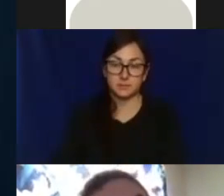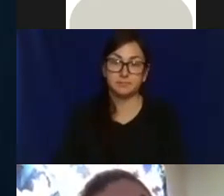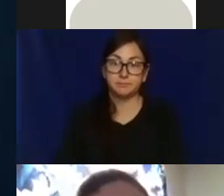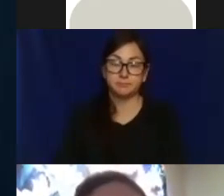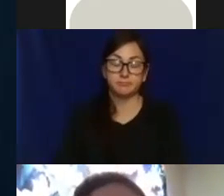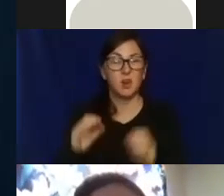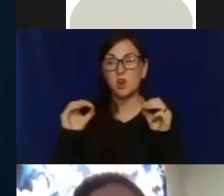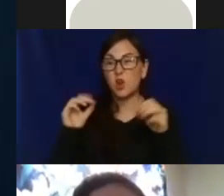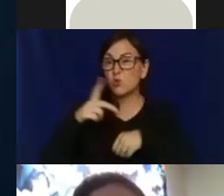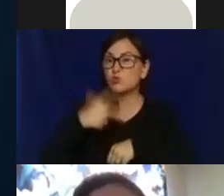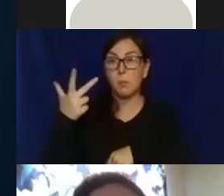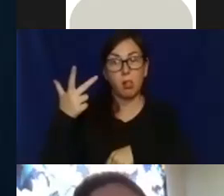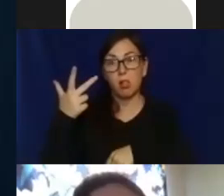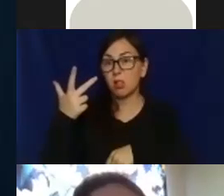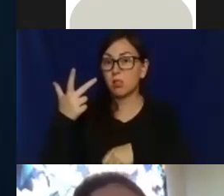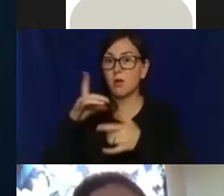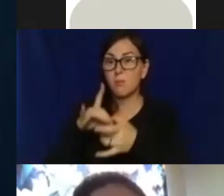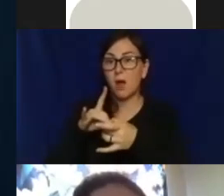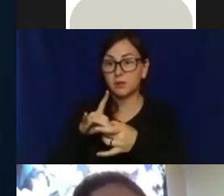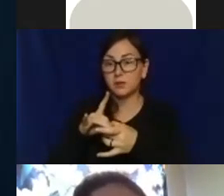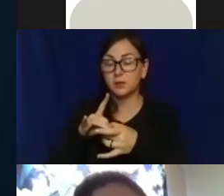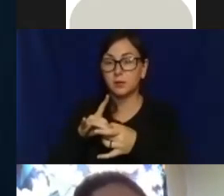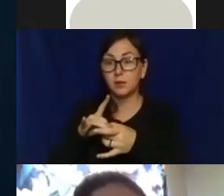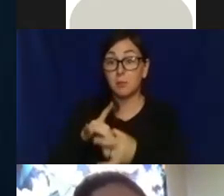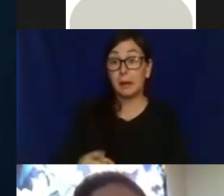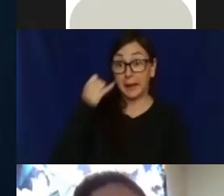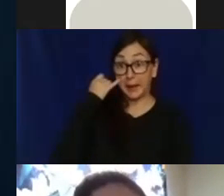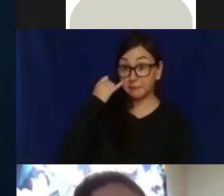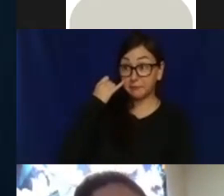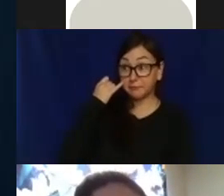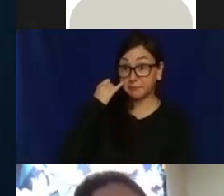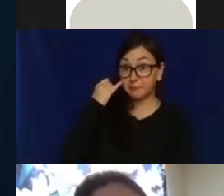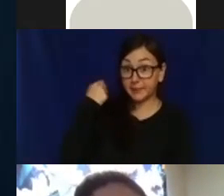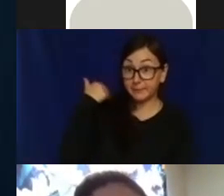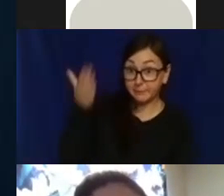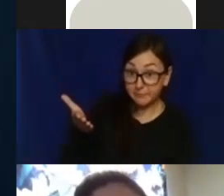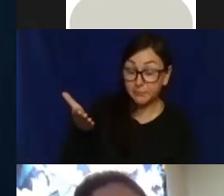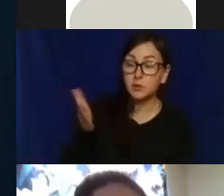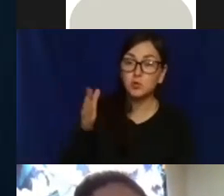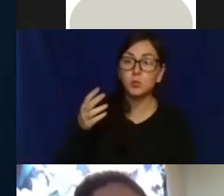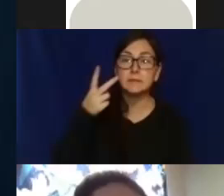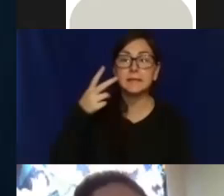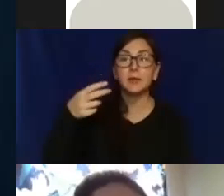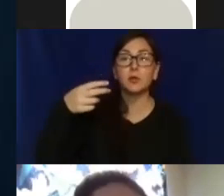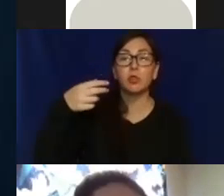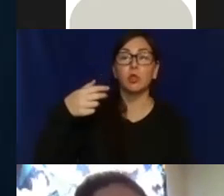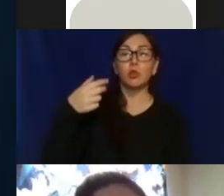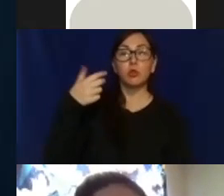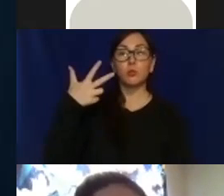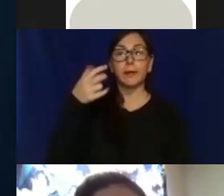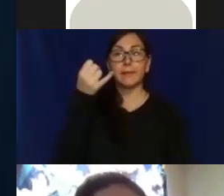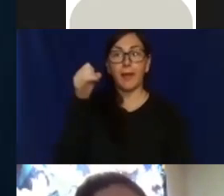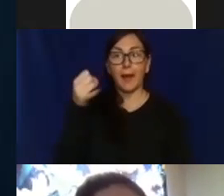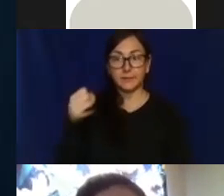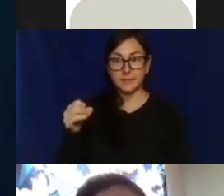bond, but you can see 3 lines, 1, 2, 3, okay, to represent a triple bond. All right, so now